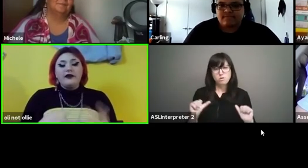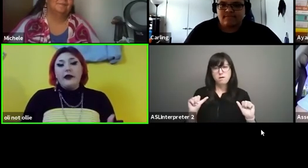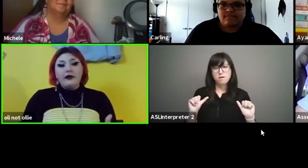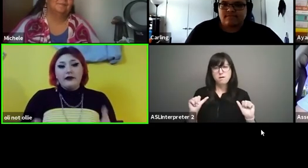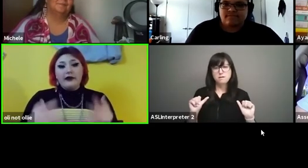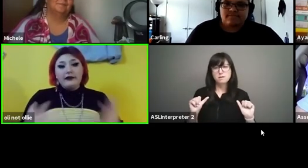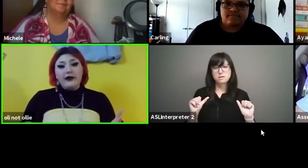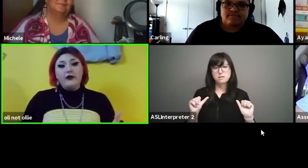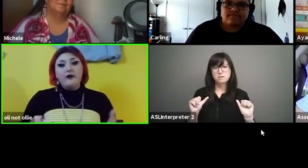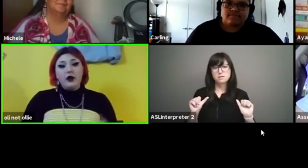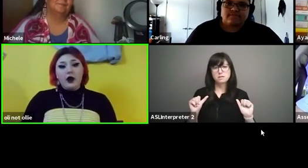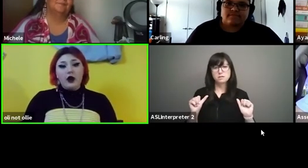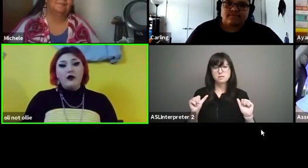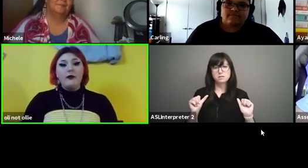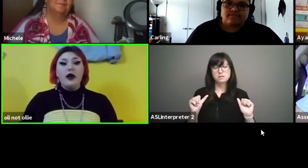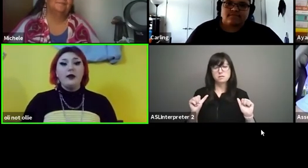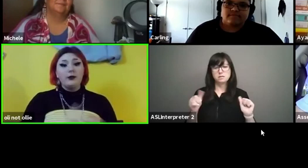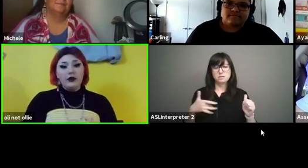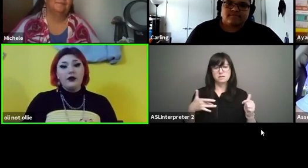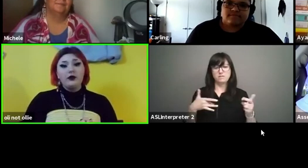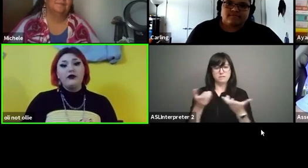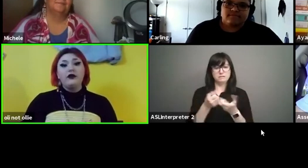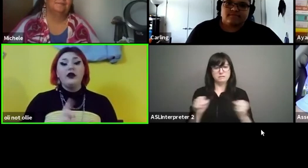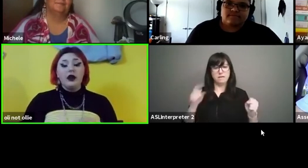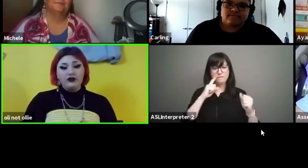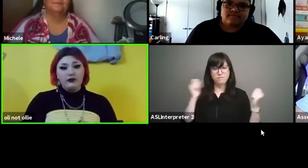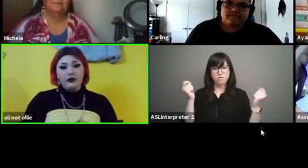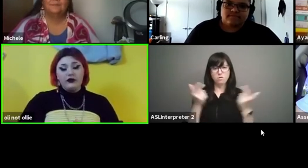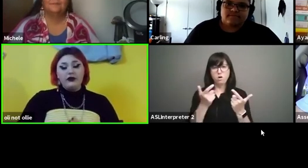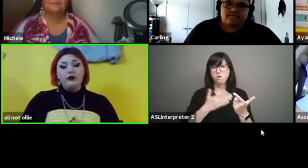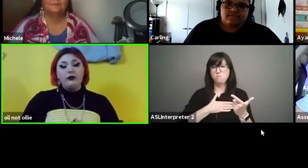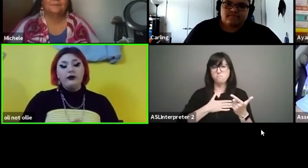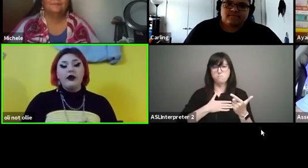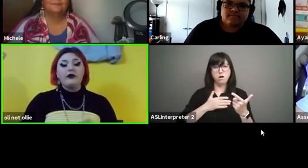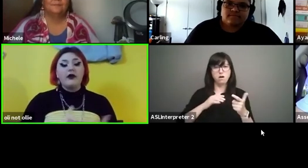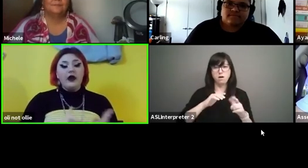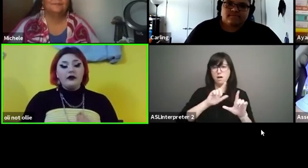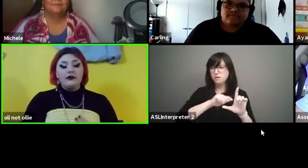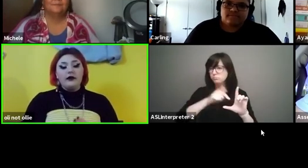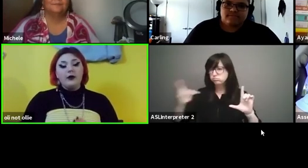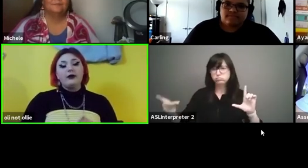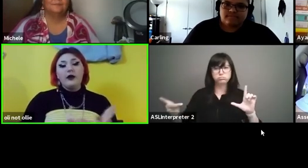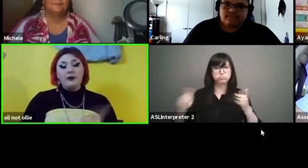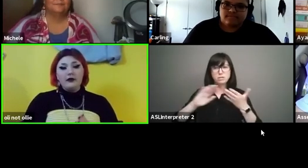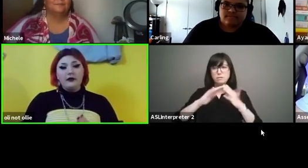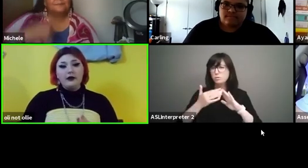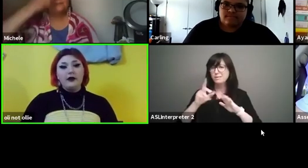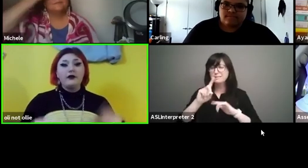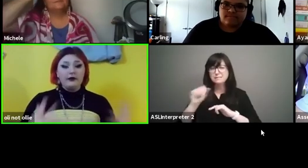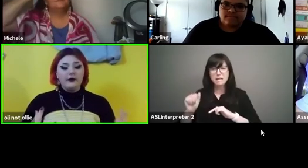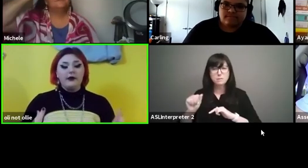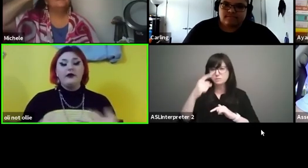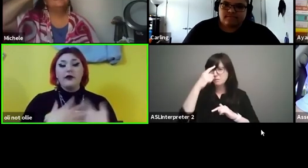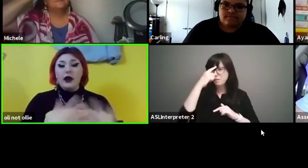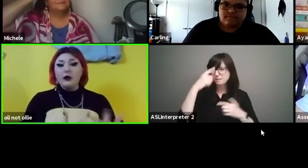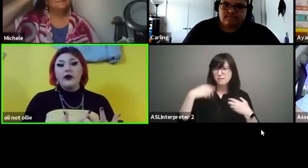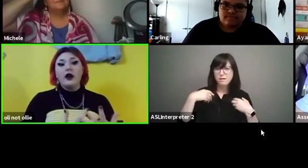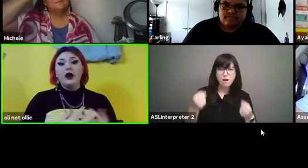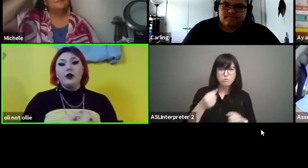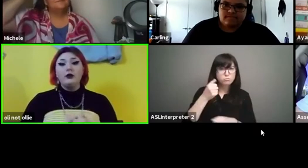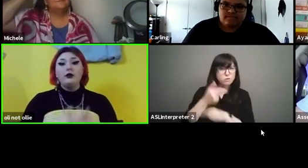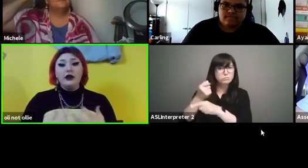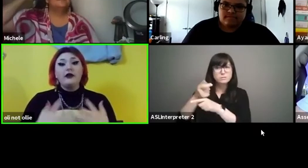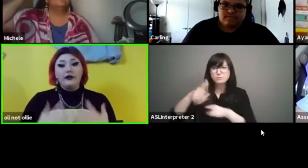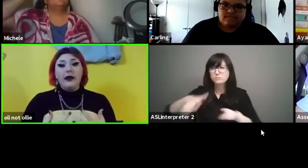make a space that's safe for all my POC, LGBTQ+, disabled and mentally ill siblings out